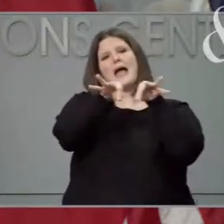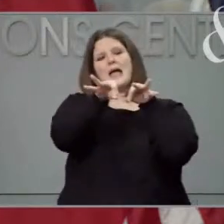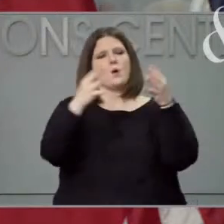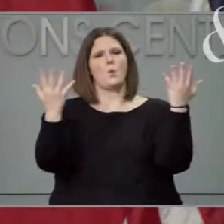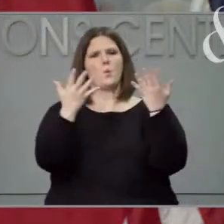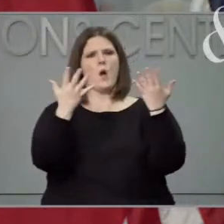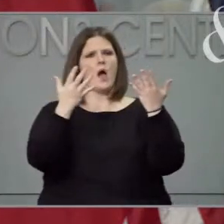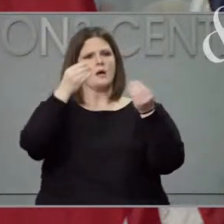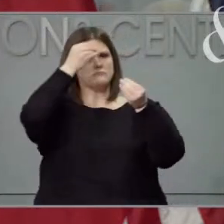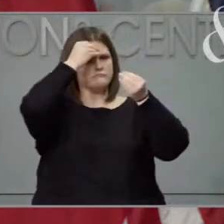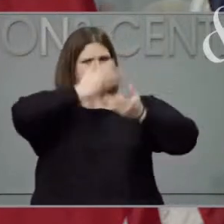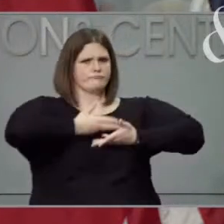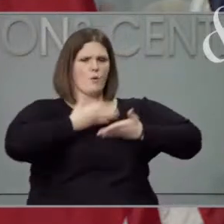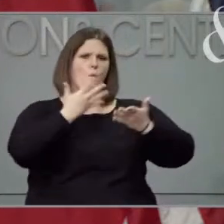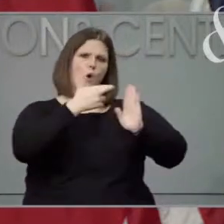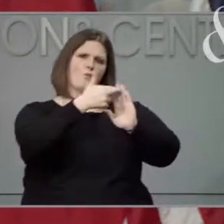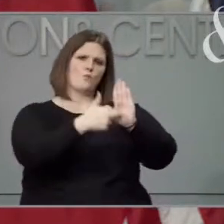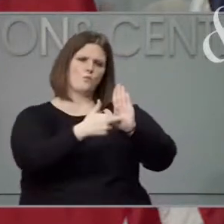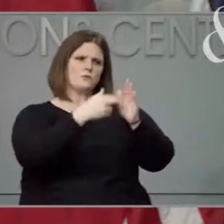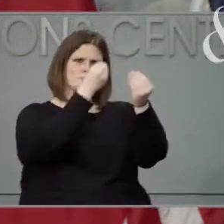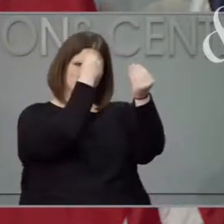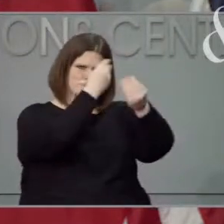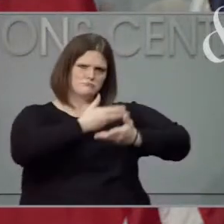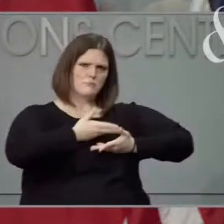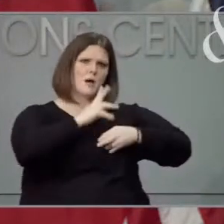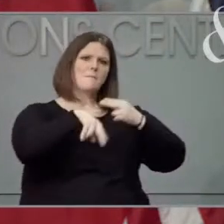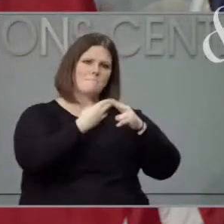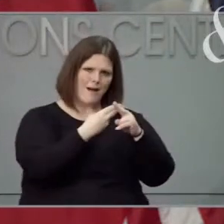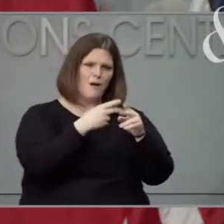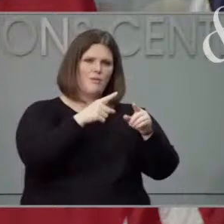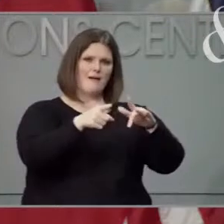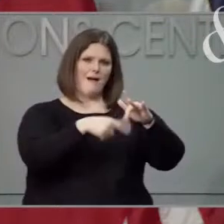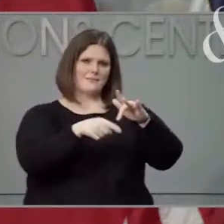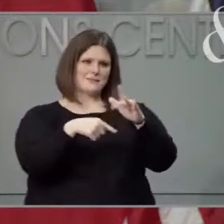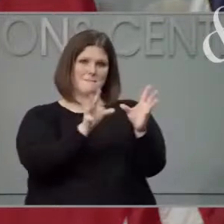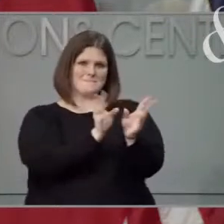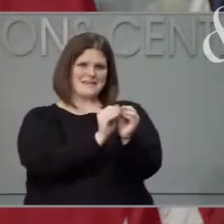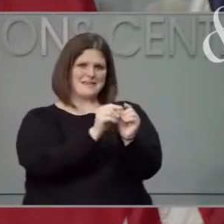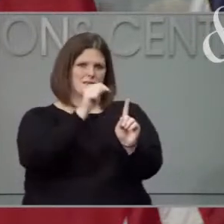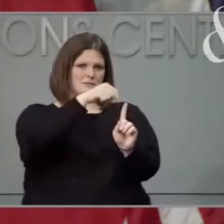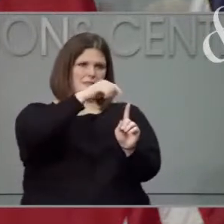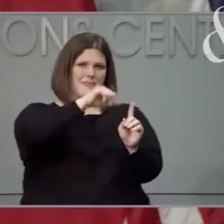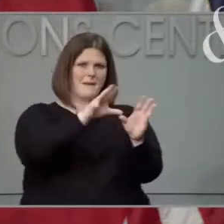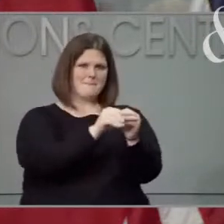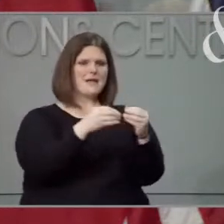everyone what our notice requirements are, particular to absentee ballot meetings.